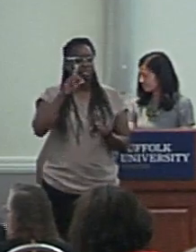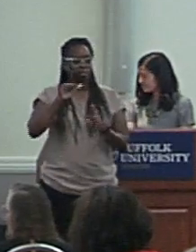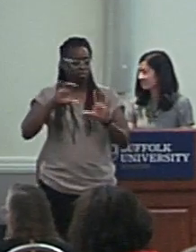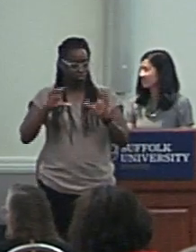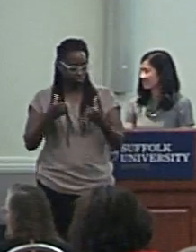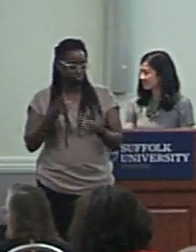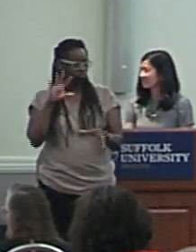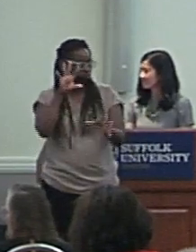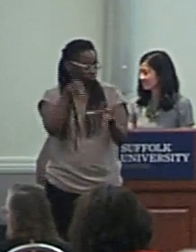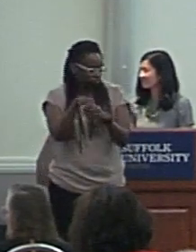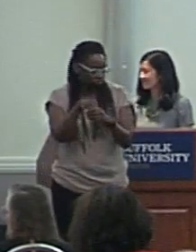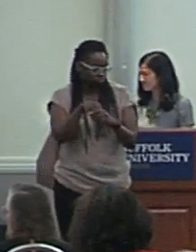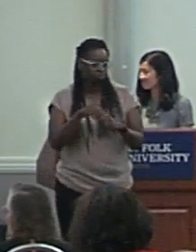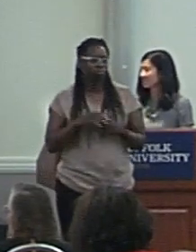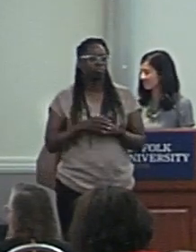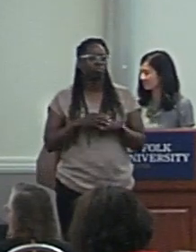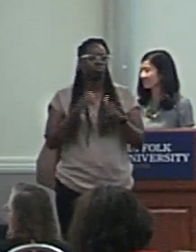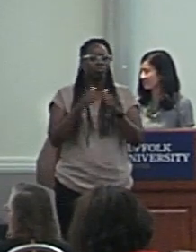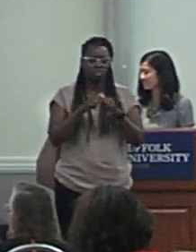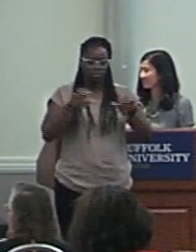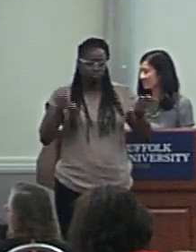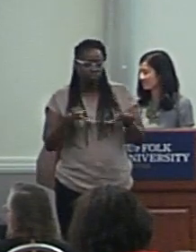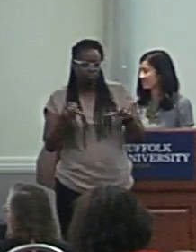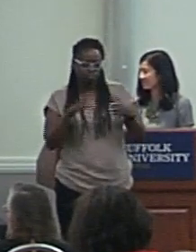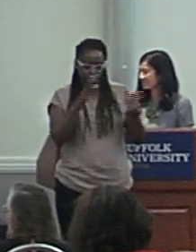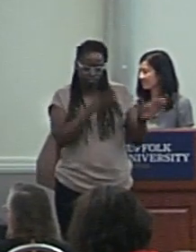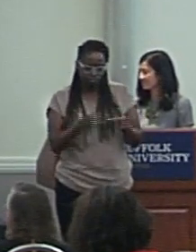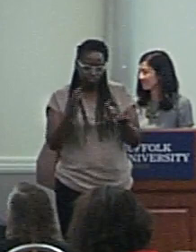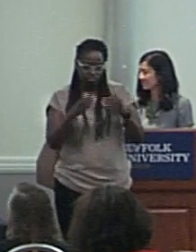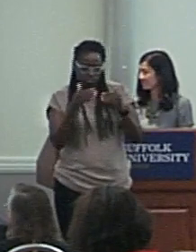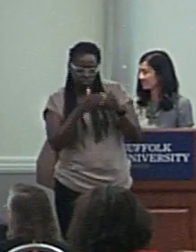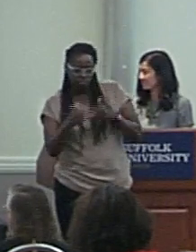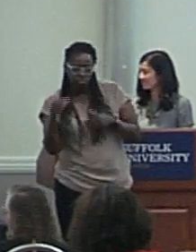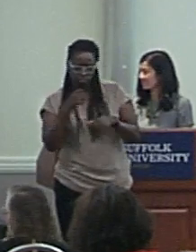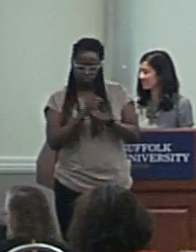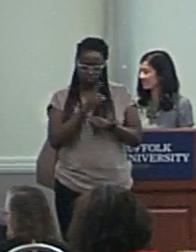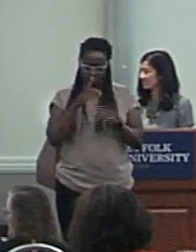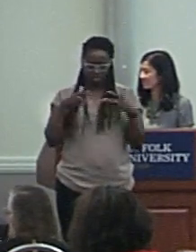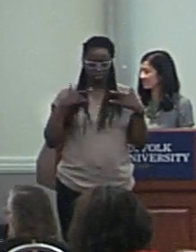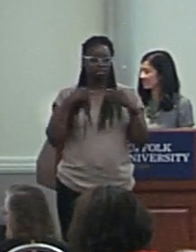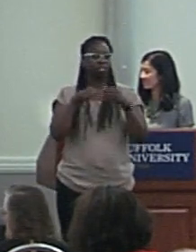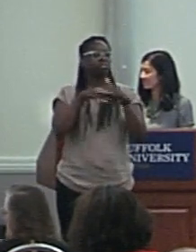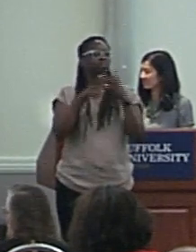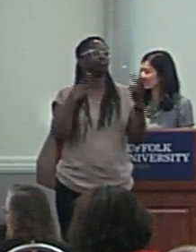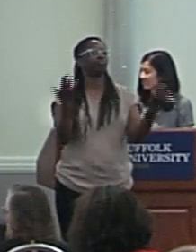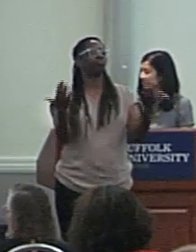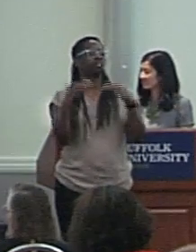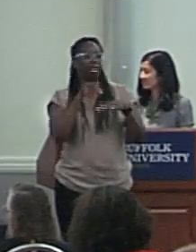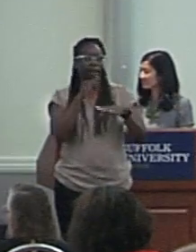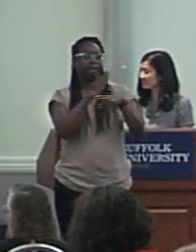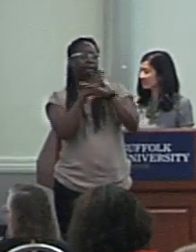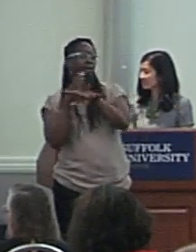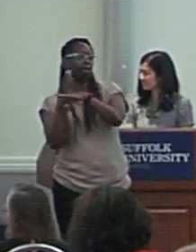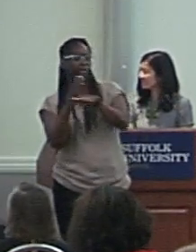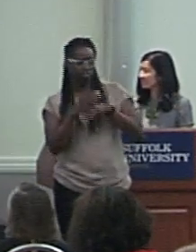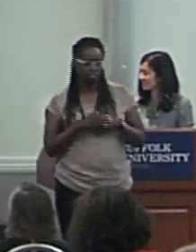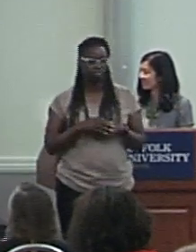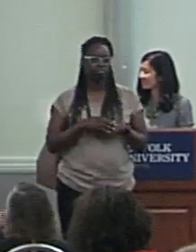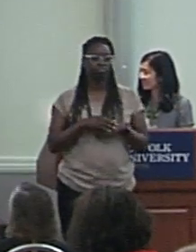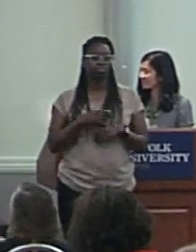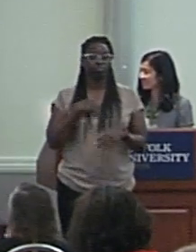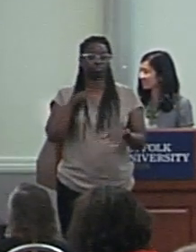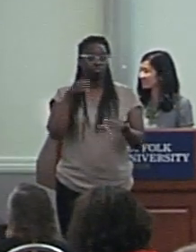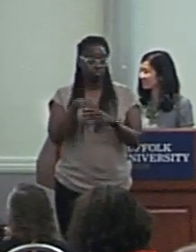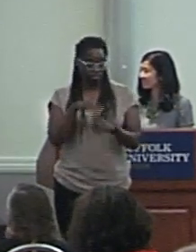involved in making that accessible. What our advisory board has wanted is at the 1-year mark from its